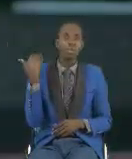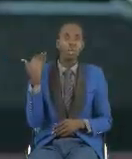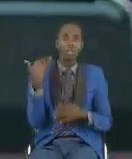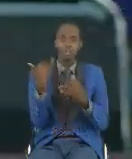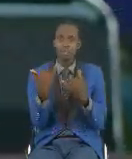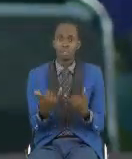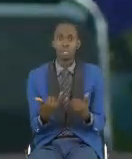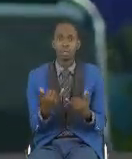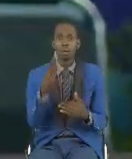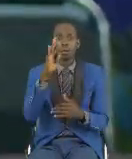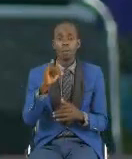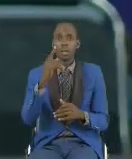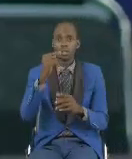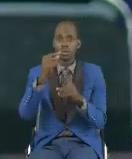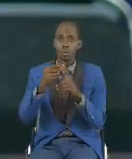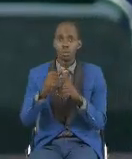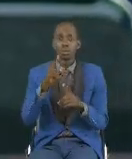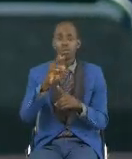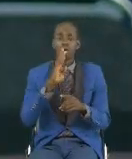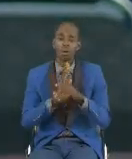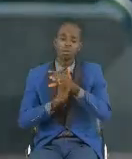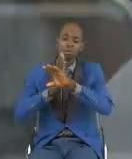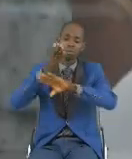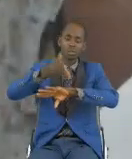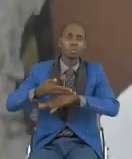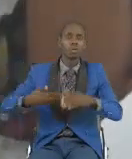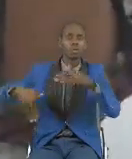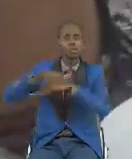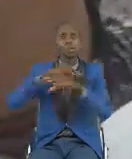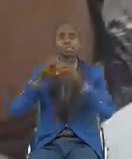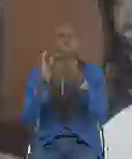the word, we're crossing over.